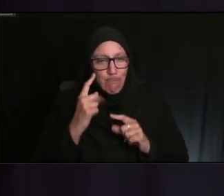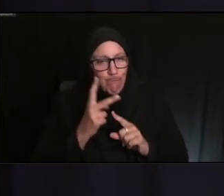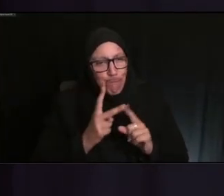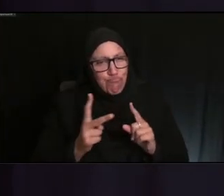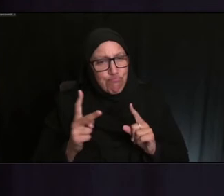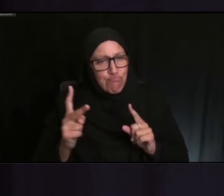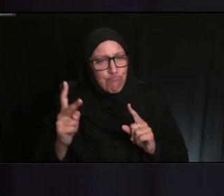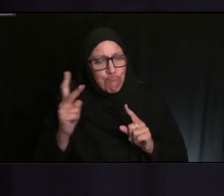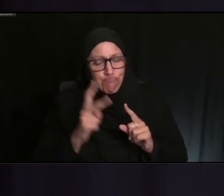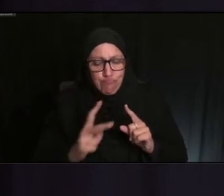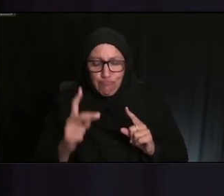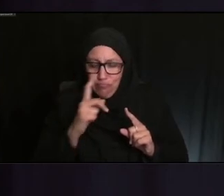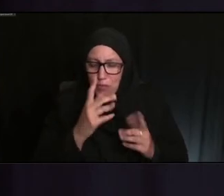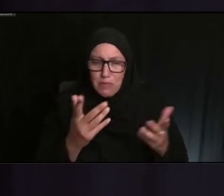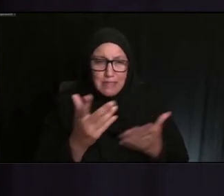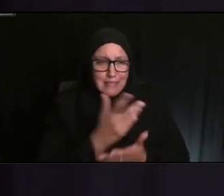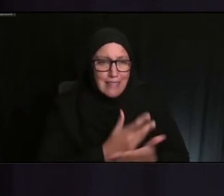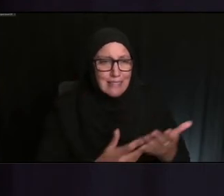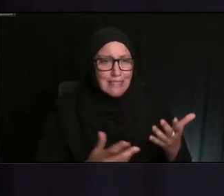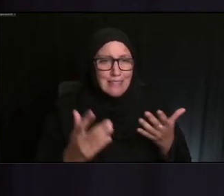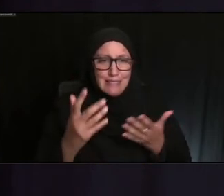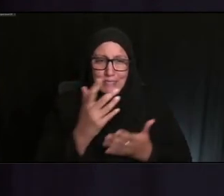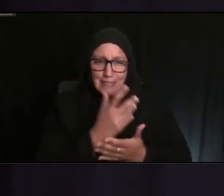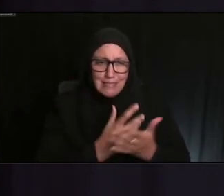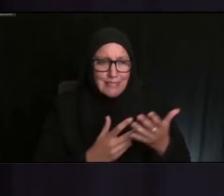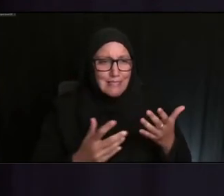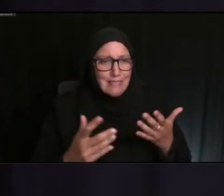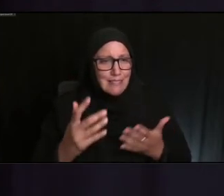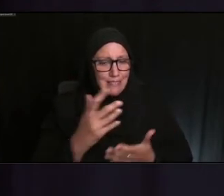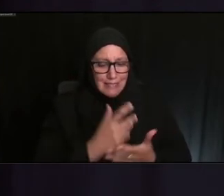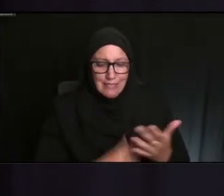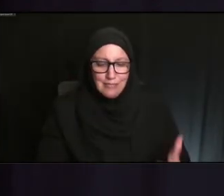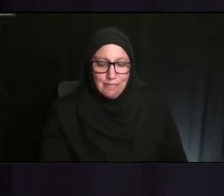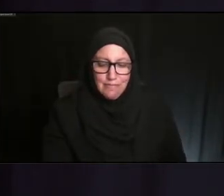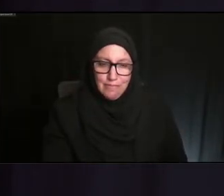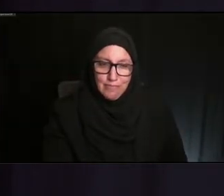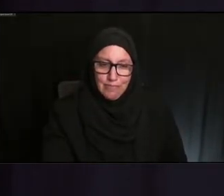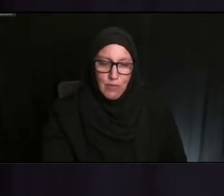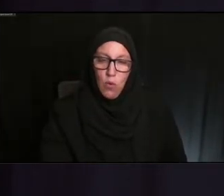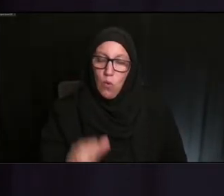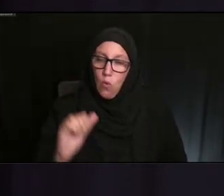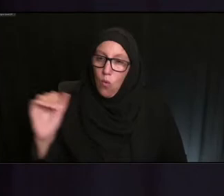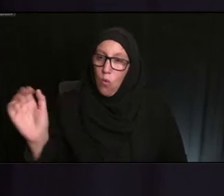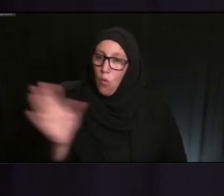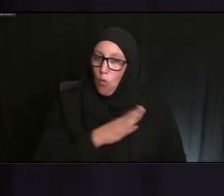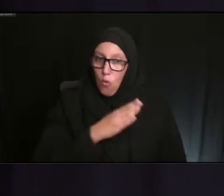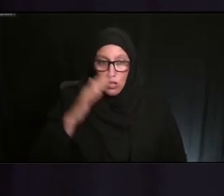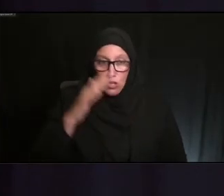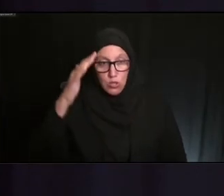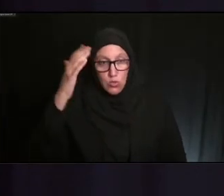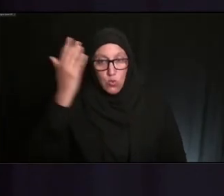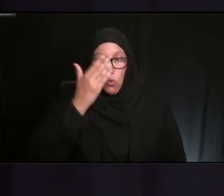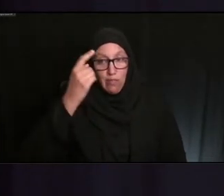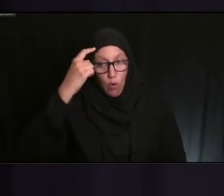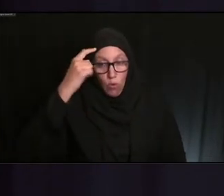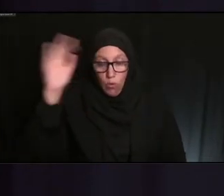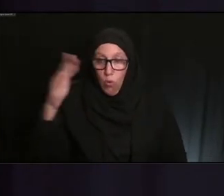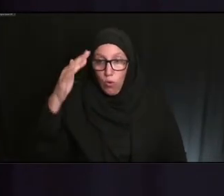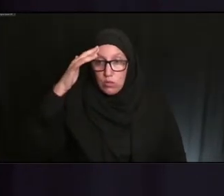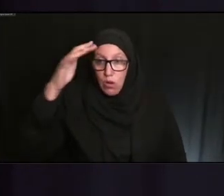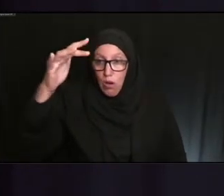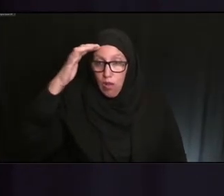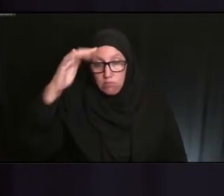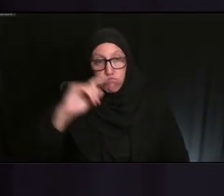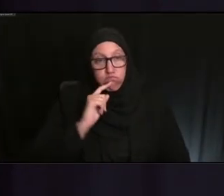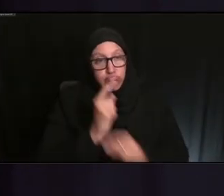And this hadith is mentioned by all the schools of thought. I'm certain